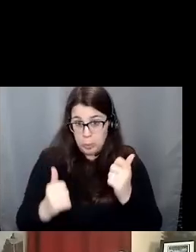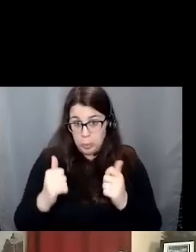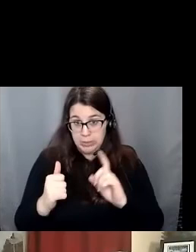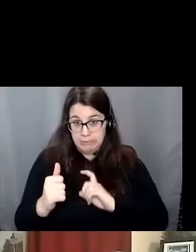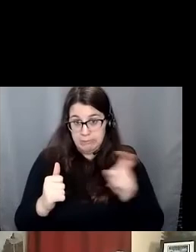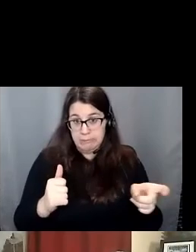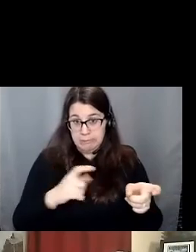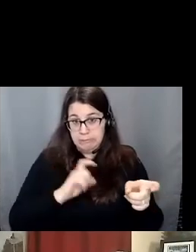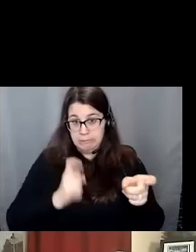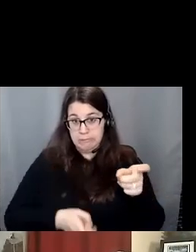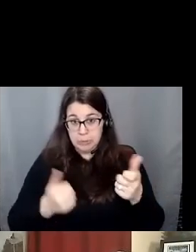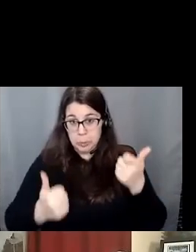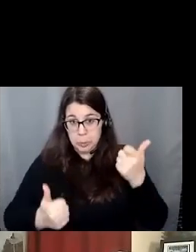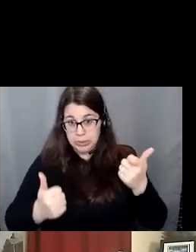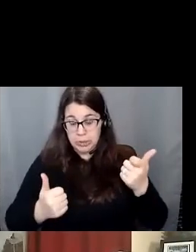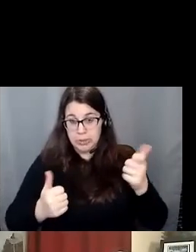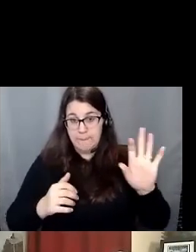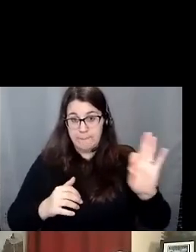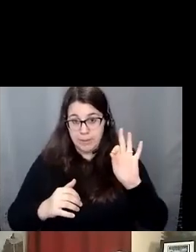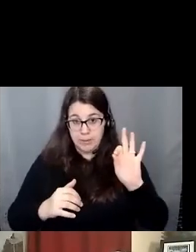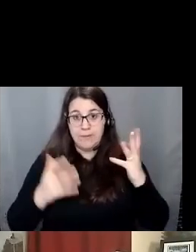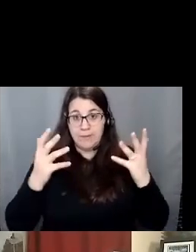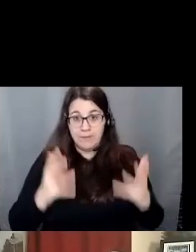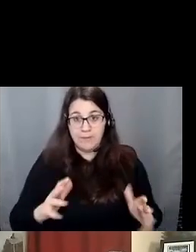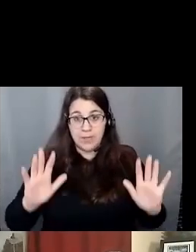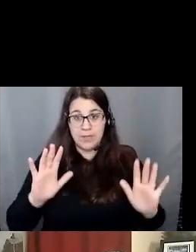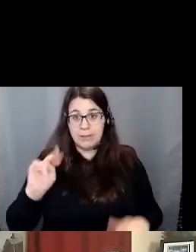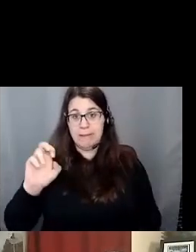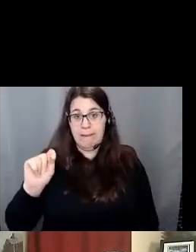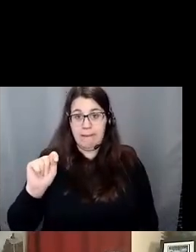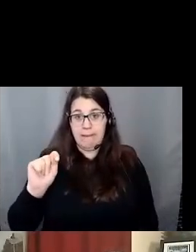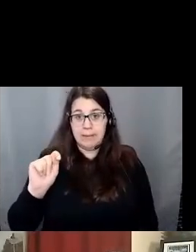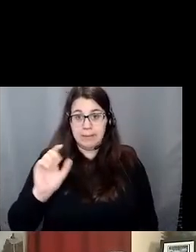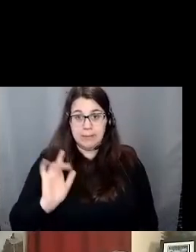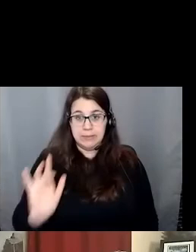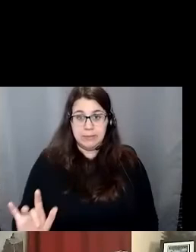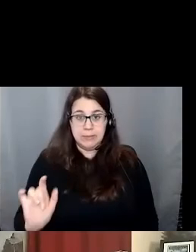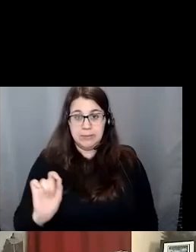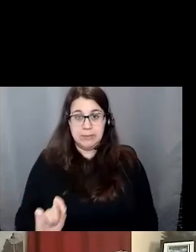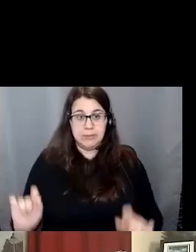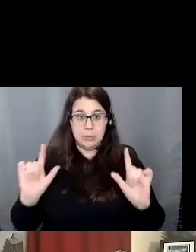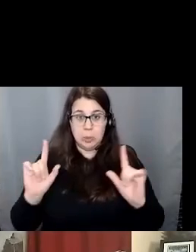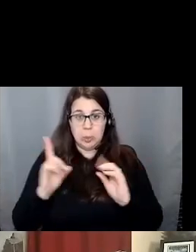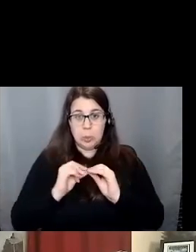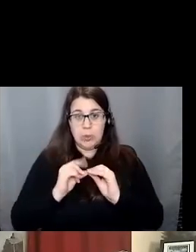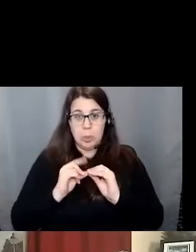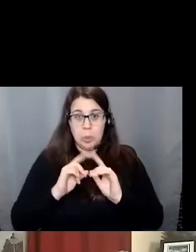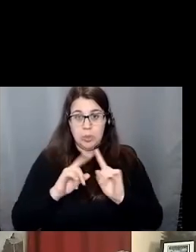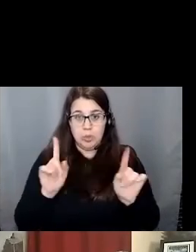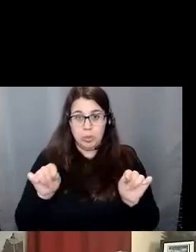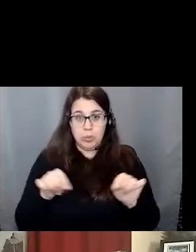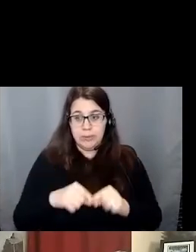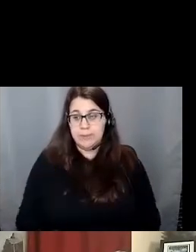into. Once you've selected that, you hit next here at the bottom. And we'll have one final screen before we